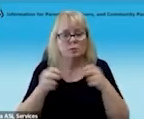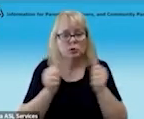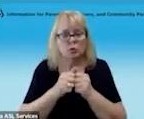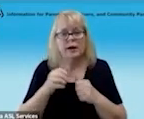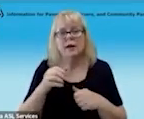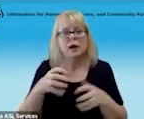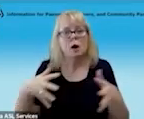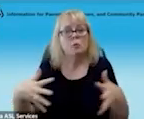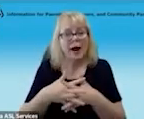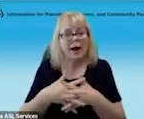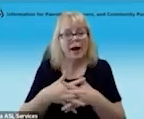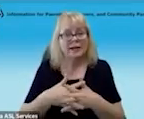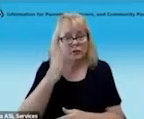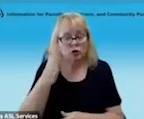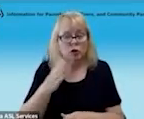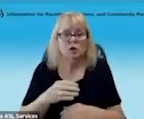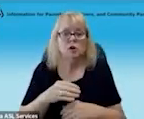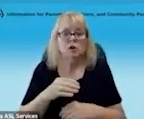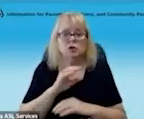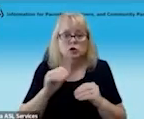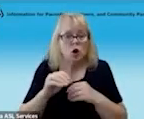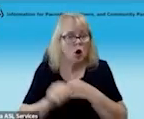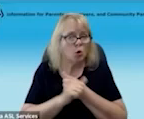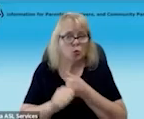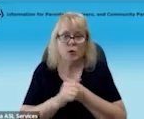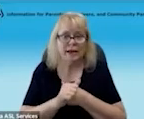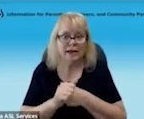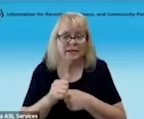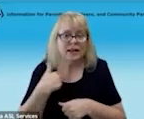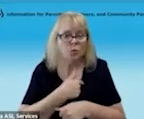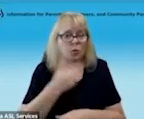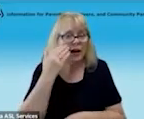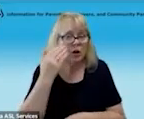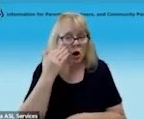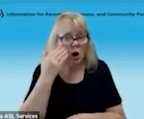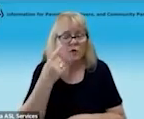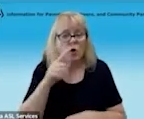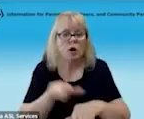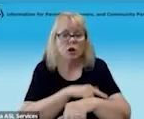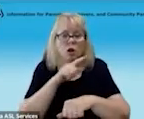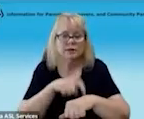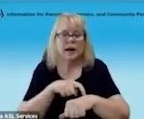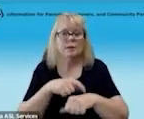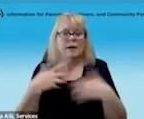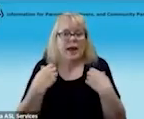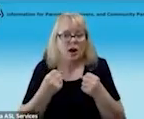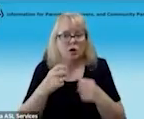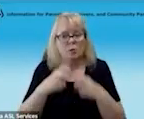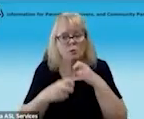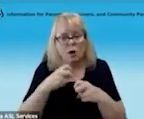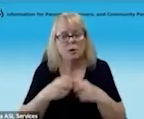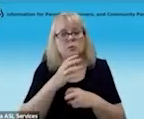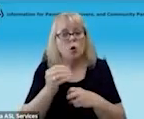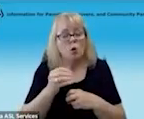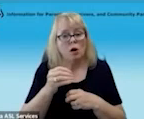COVID-19 vaccines don't alter DNA in any way, and there's no evidence that COVID-19 vaccines cause any problems with fertility or becoming pregnant in the